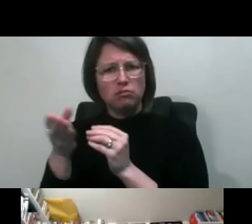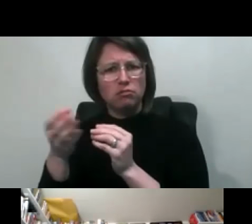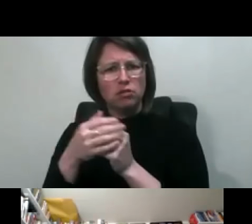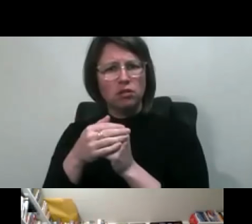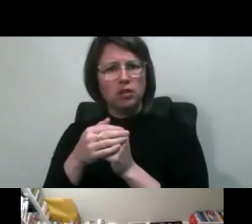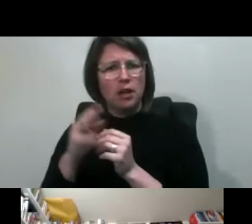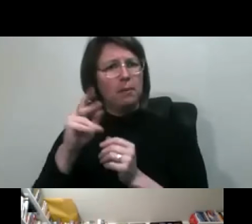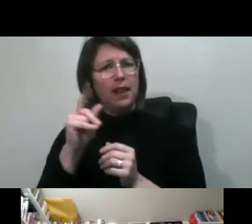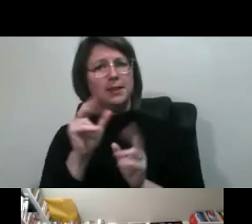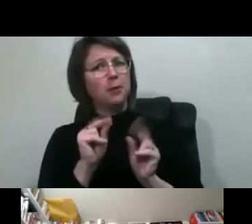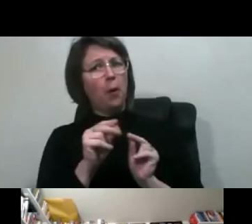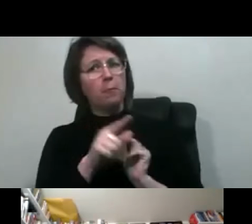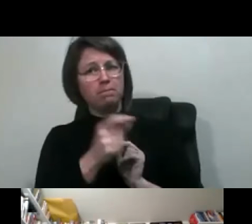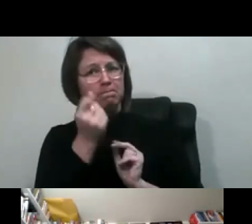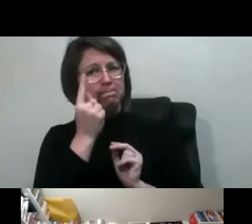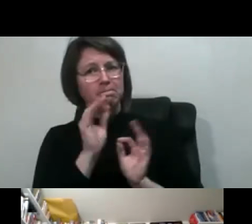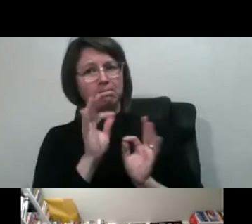No, you got it. All right.